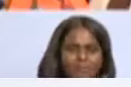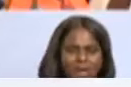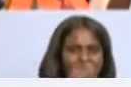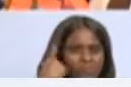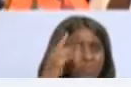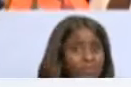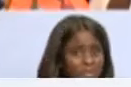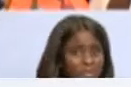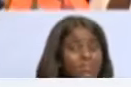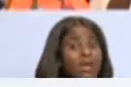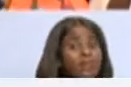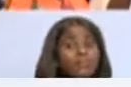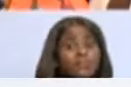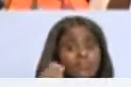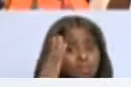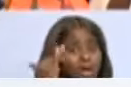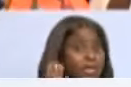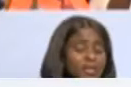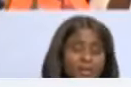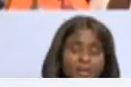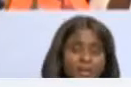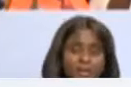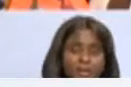there? Why?